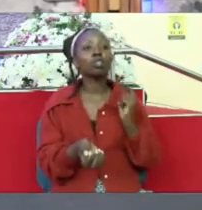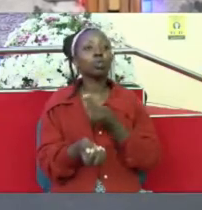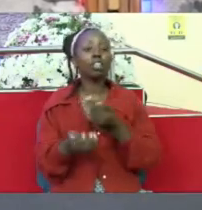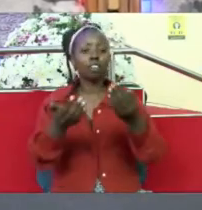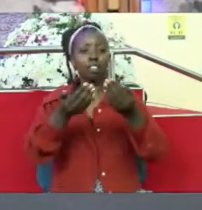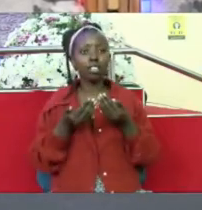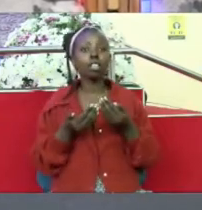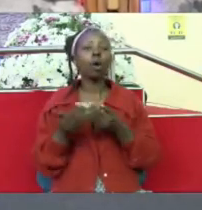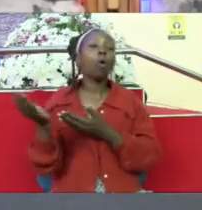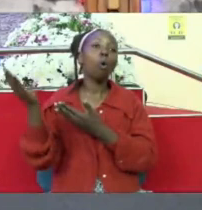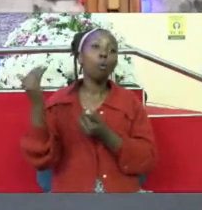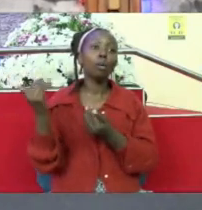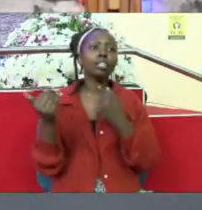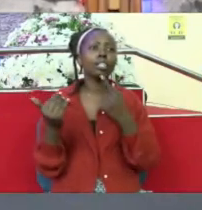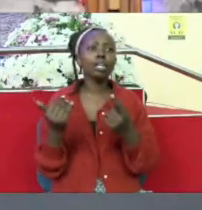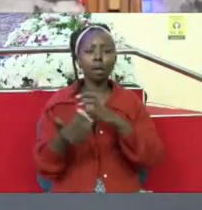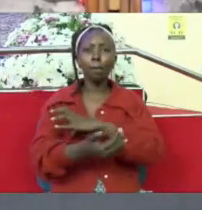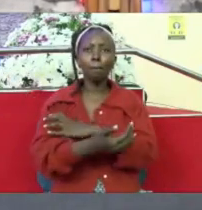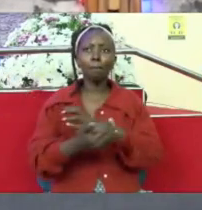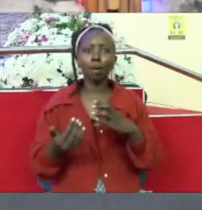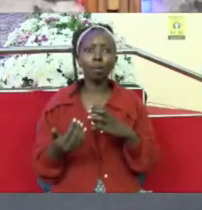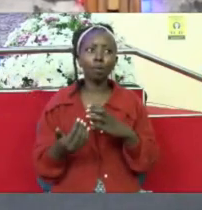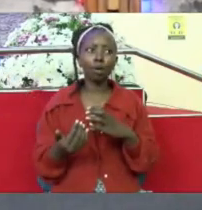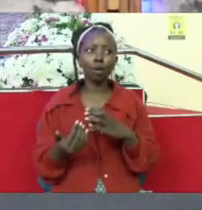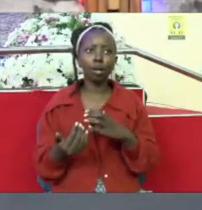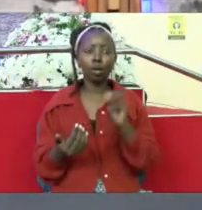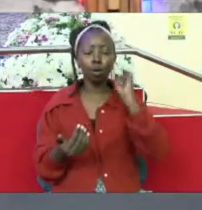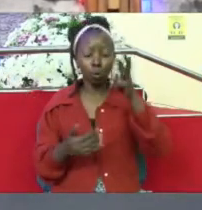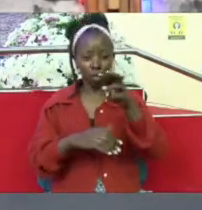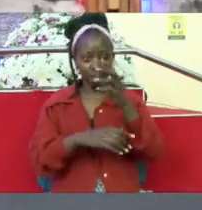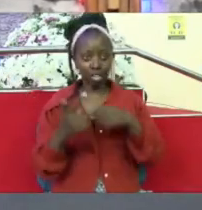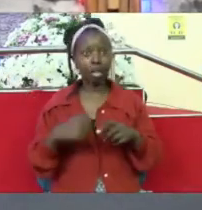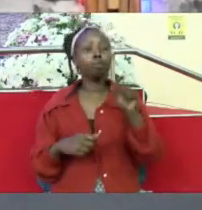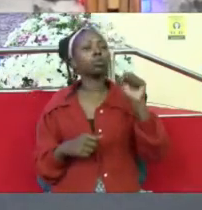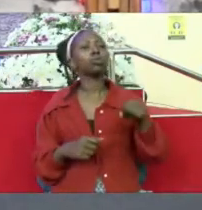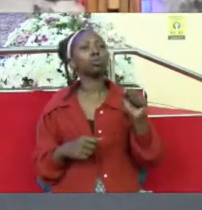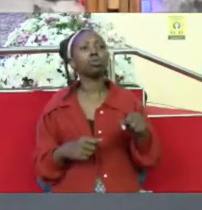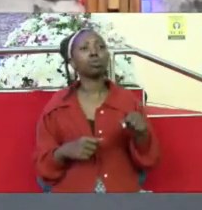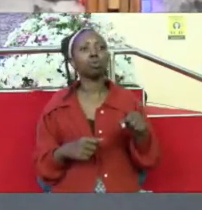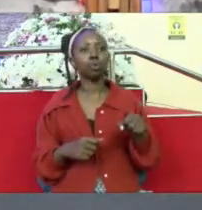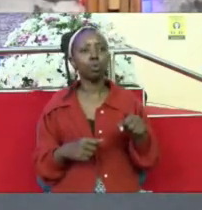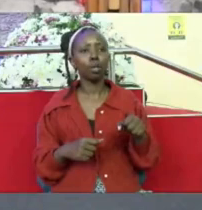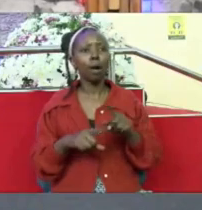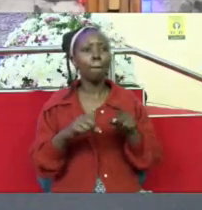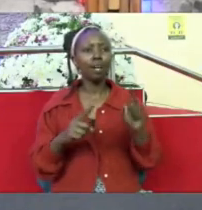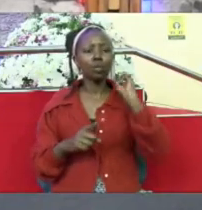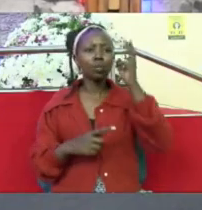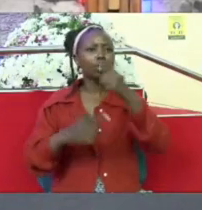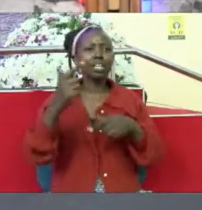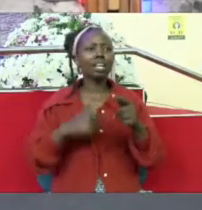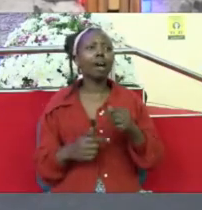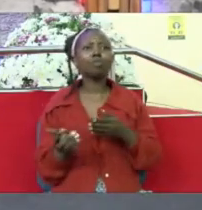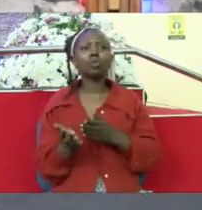that power, it will come, yes. But it will come under pressure. Lakini